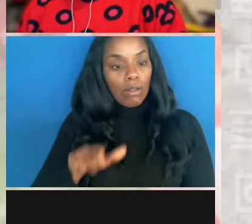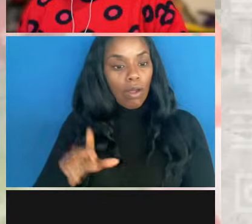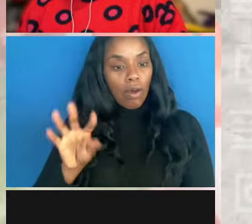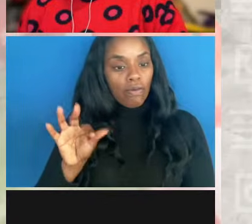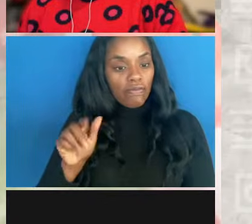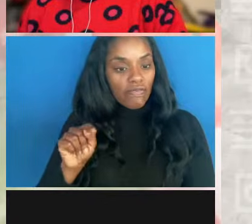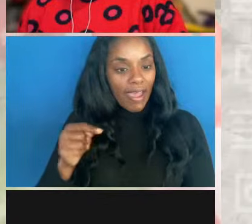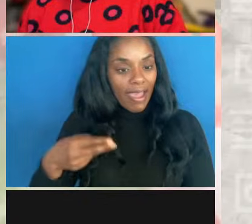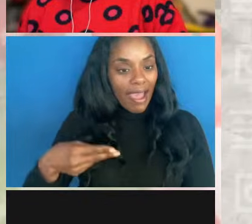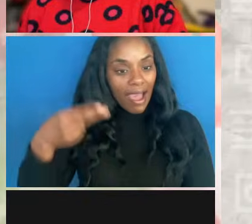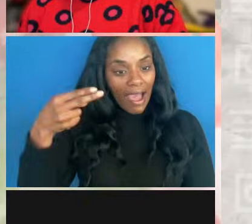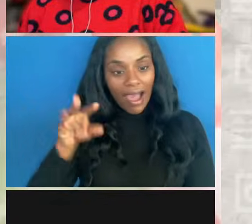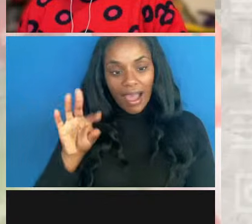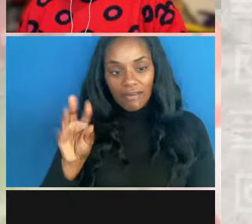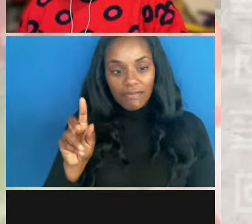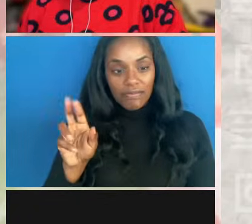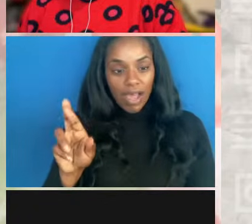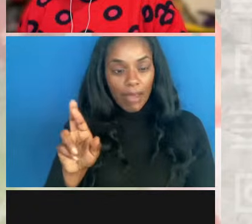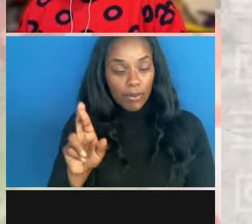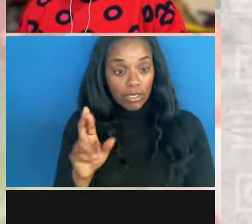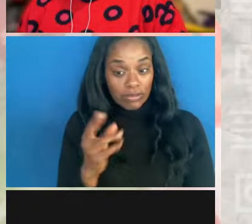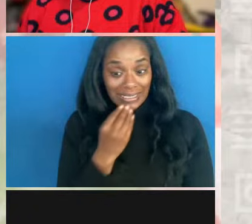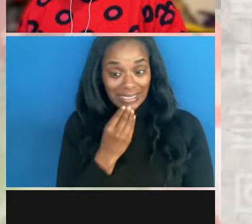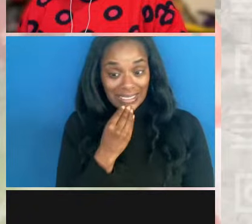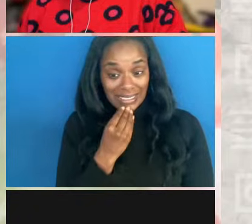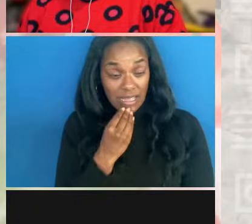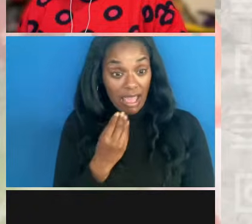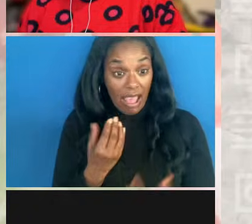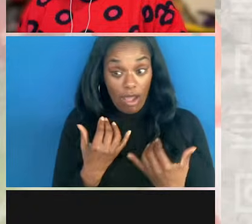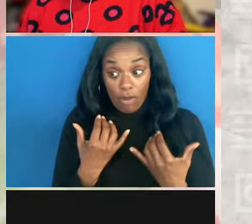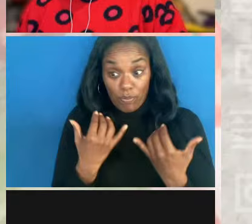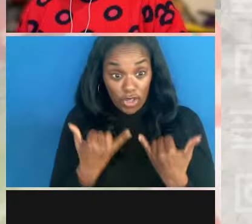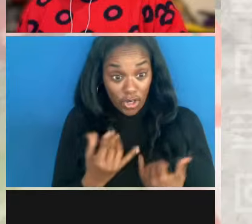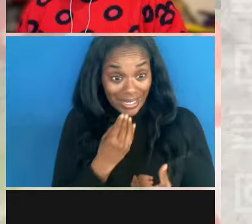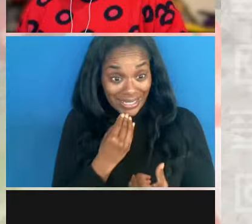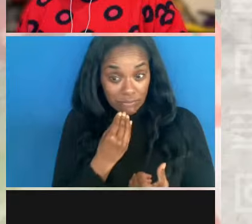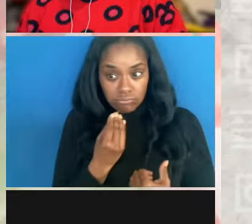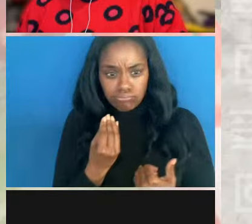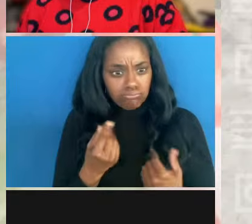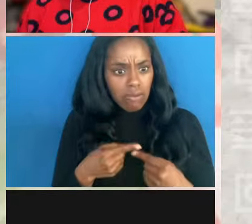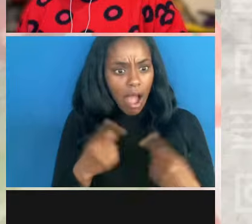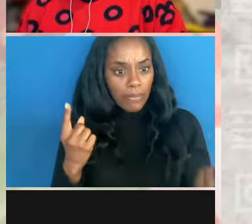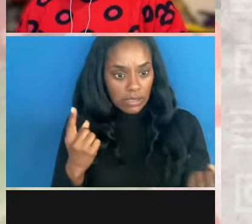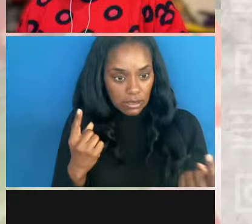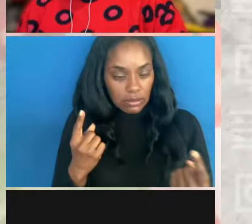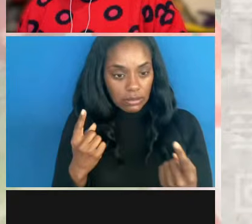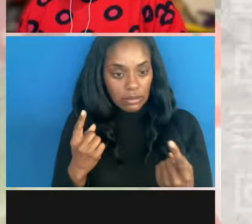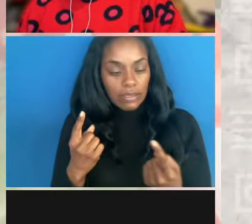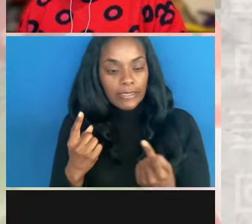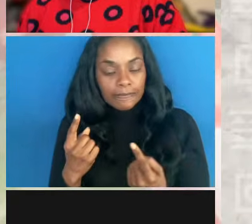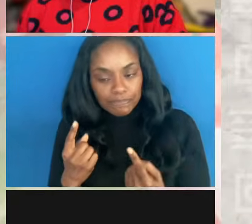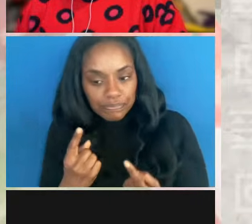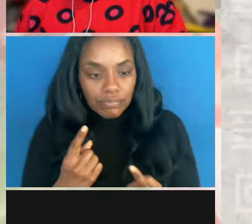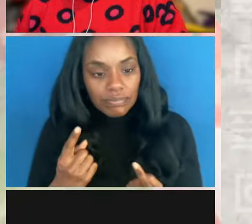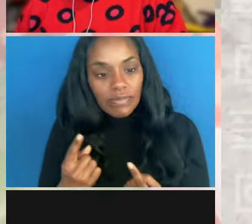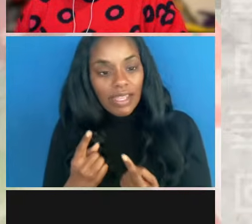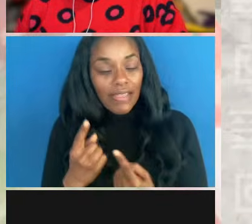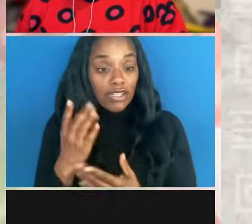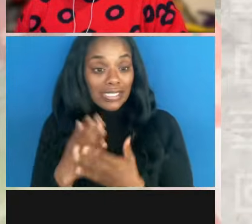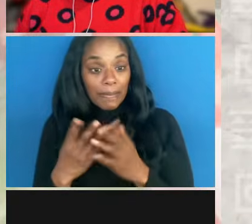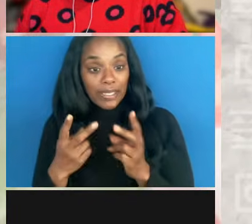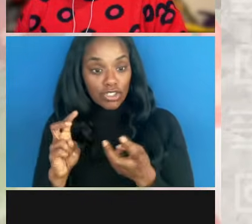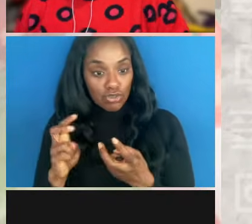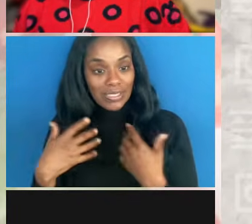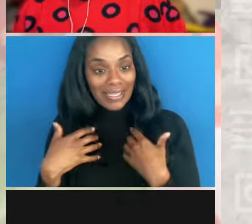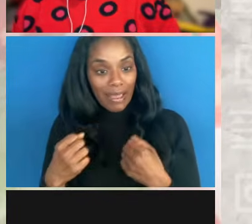and our current diet is a complete opposite of that. But also, there are issues in healthcare as well.